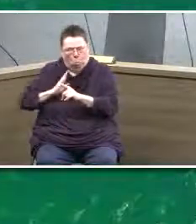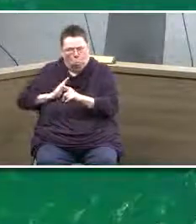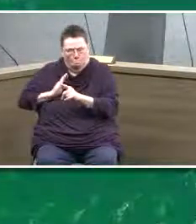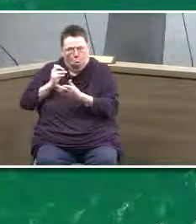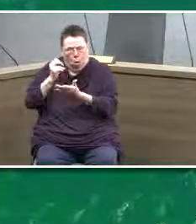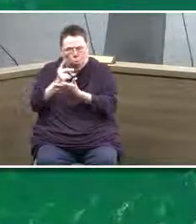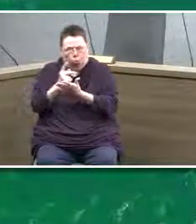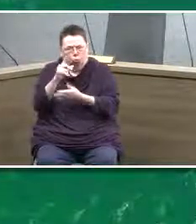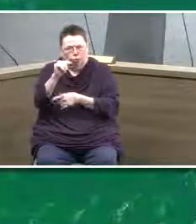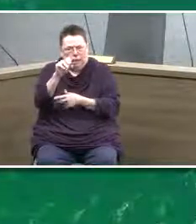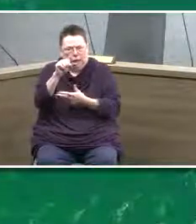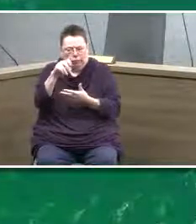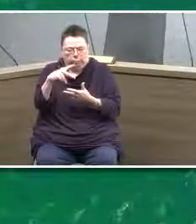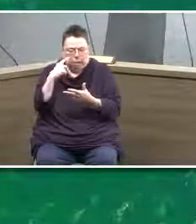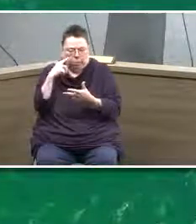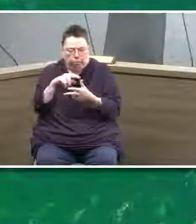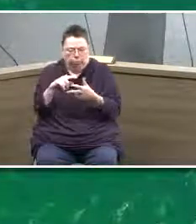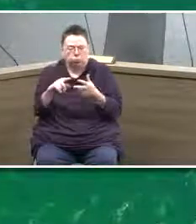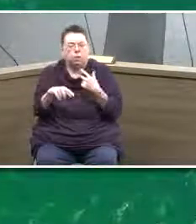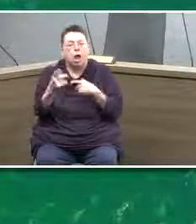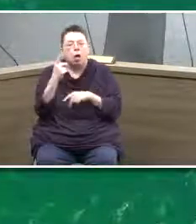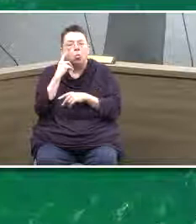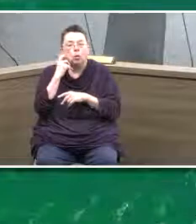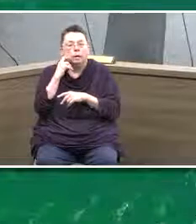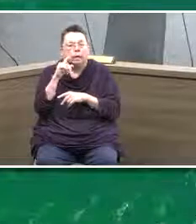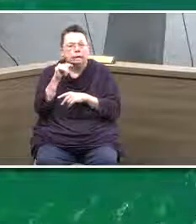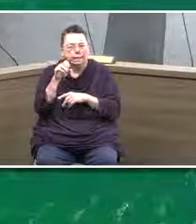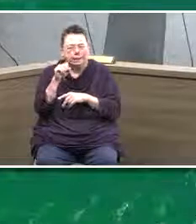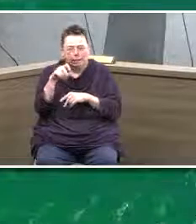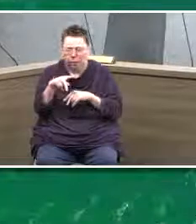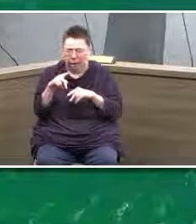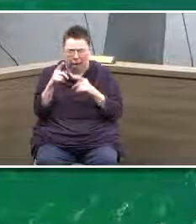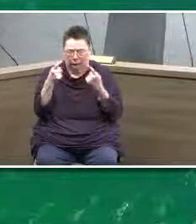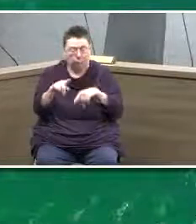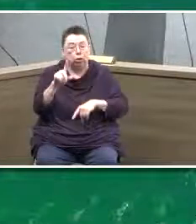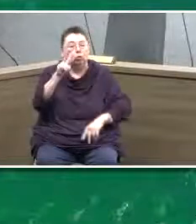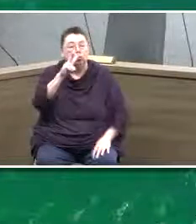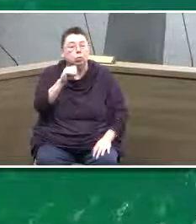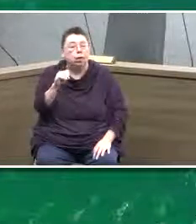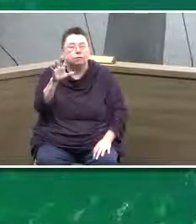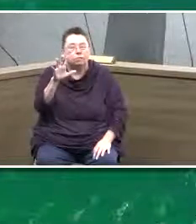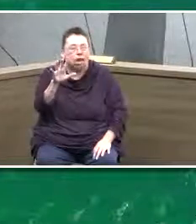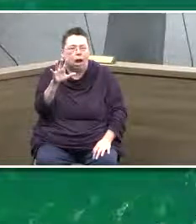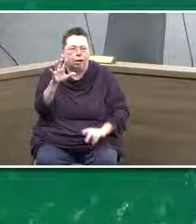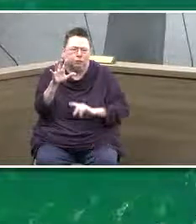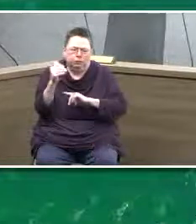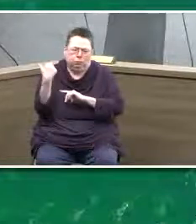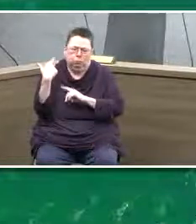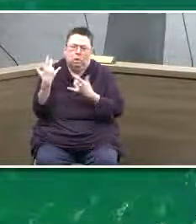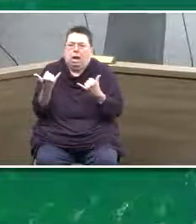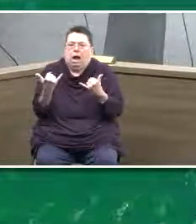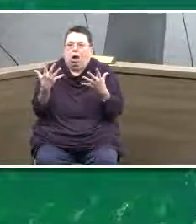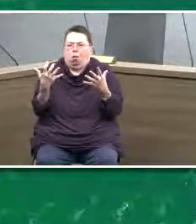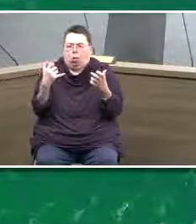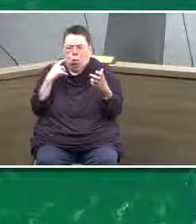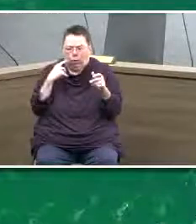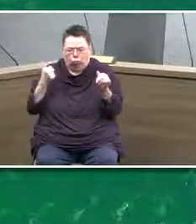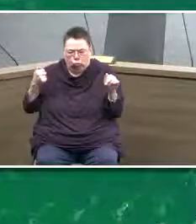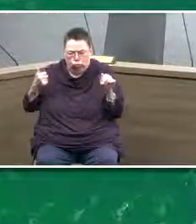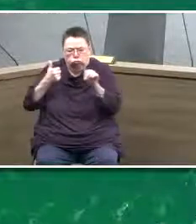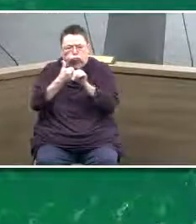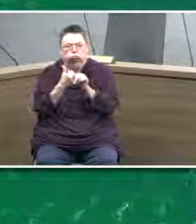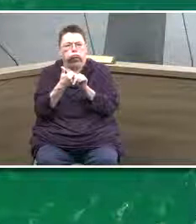selection plan for all three properties was in 2005. We are looking to